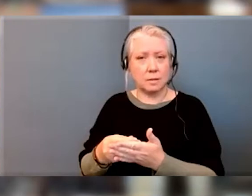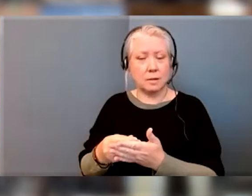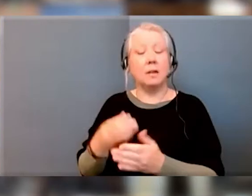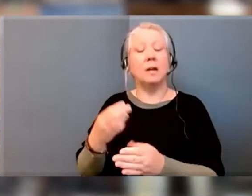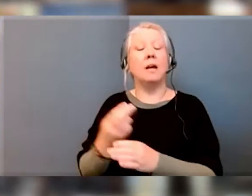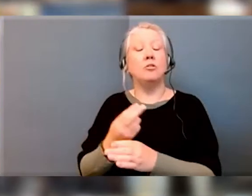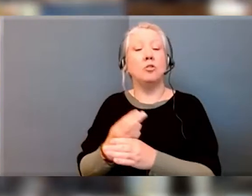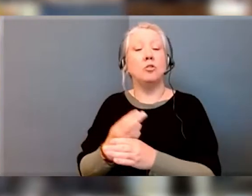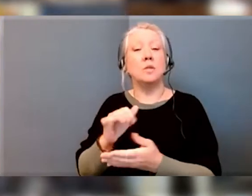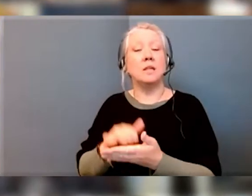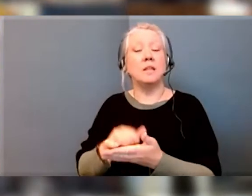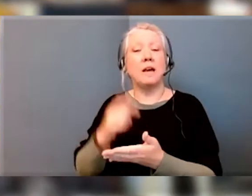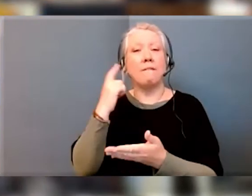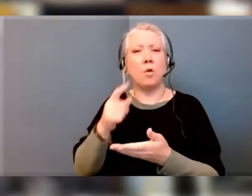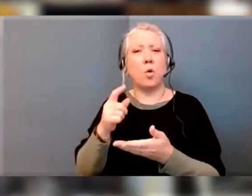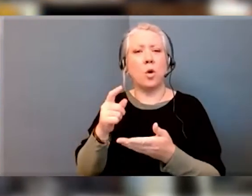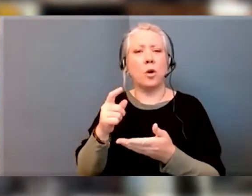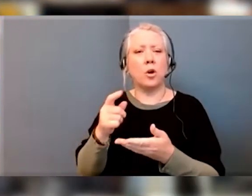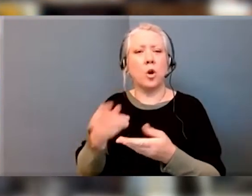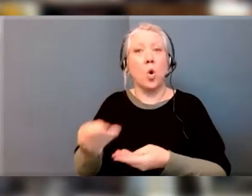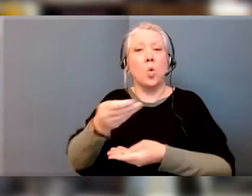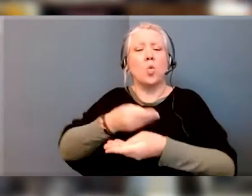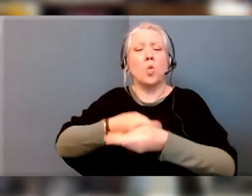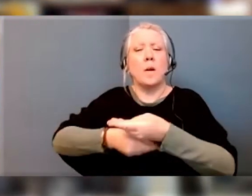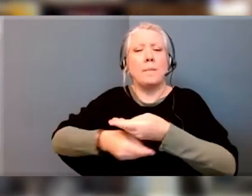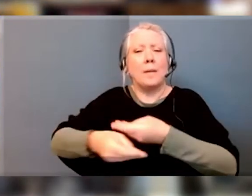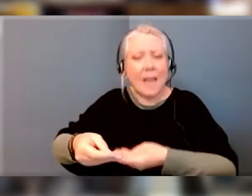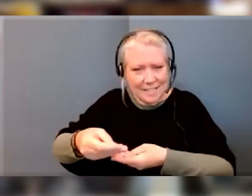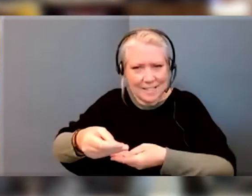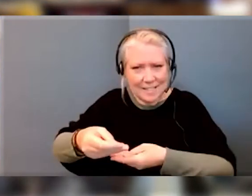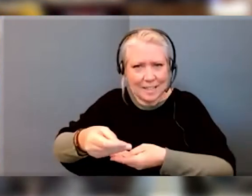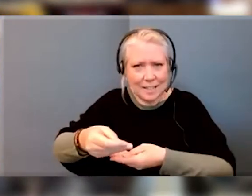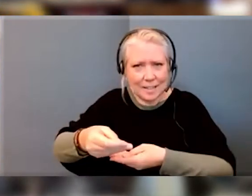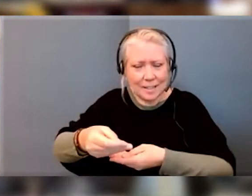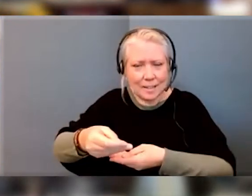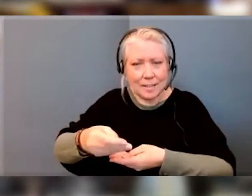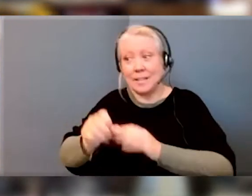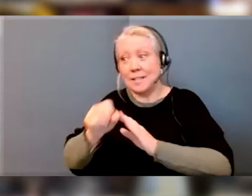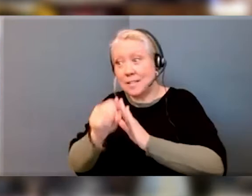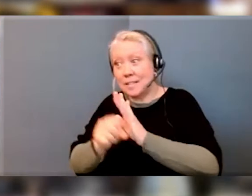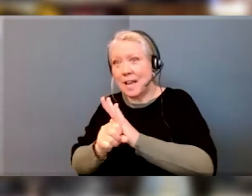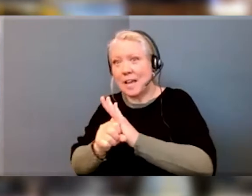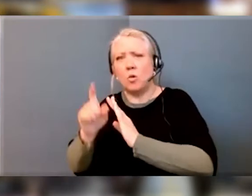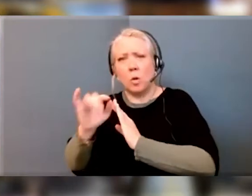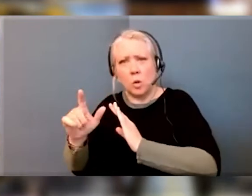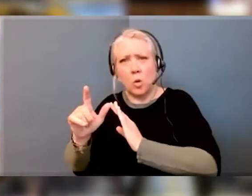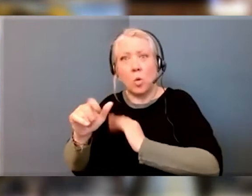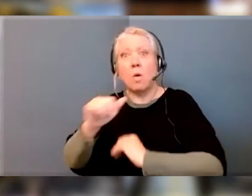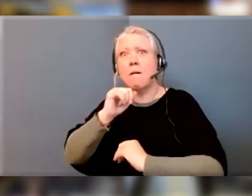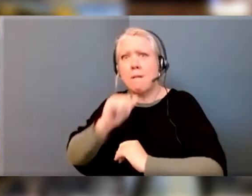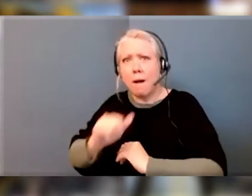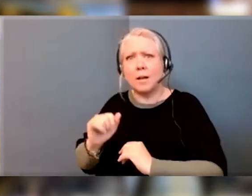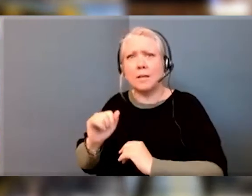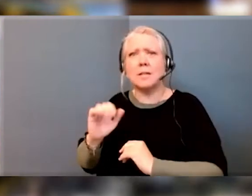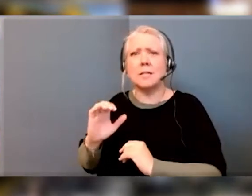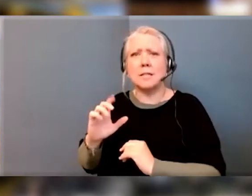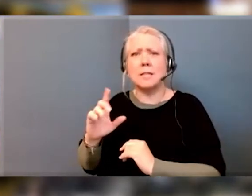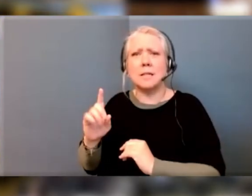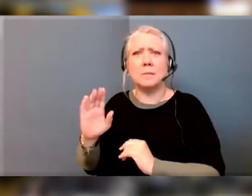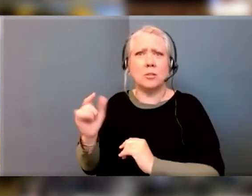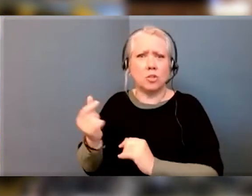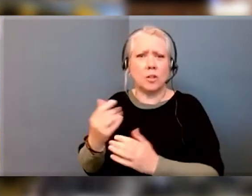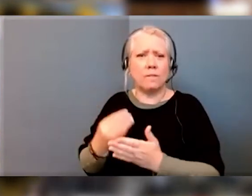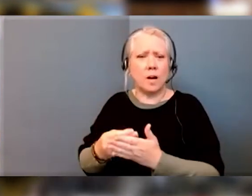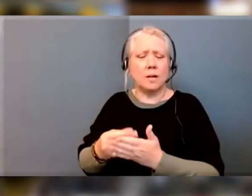replace state or local non-CDBG funds, then you have a few more steps that you would have to fulfill. So in this case, your project